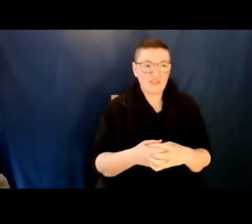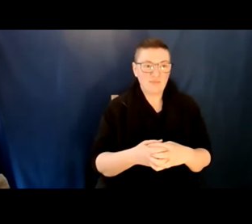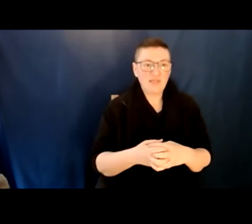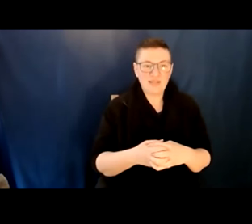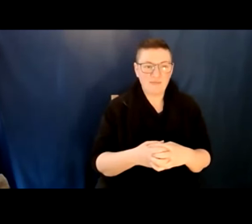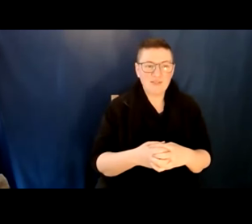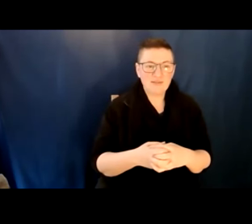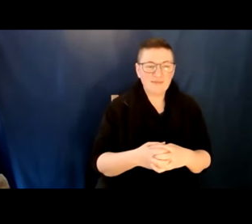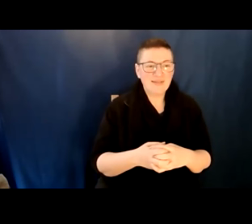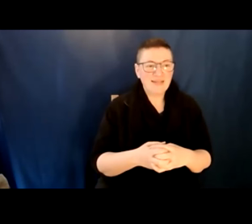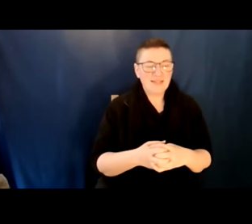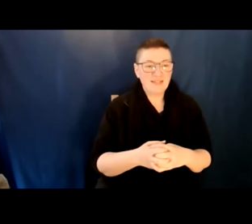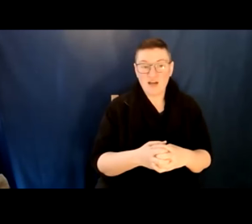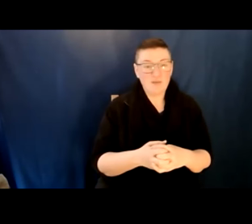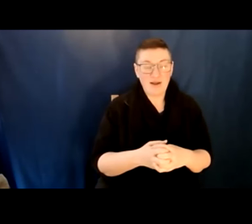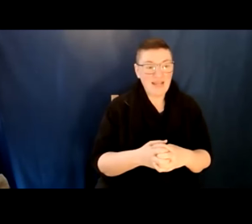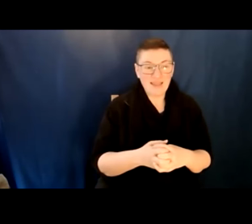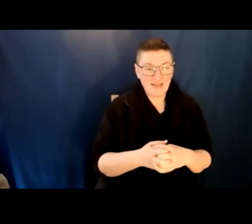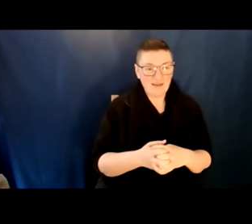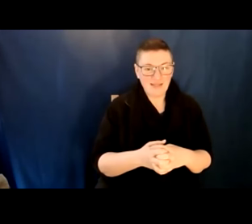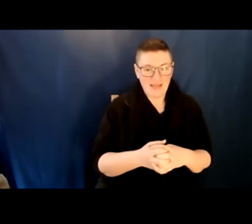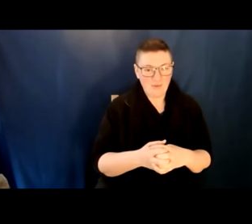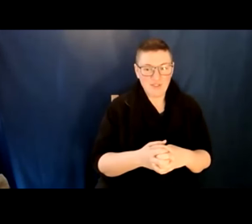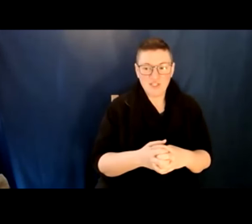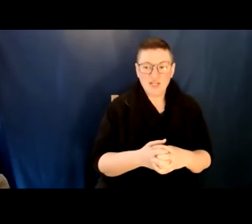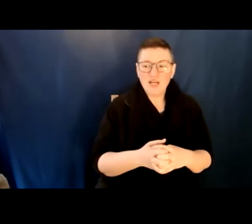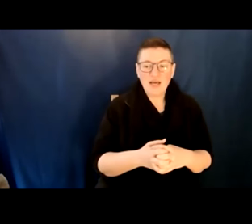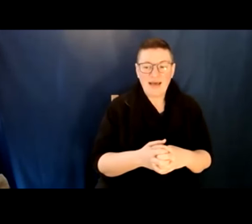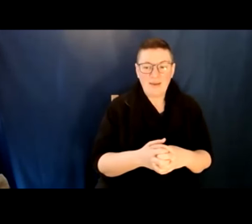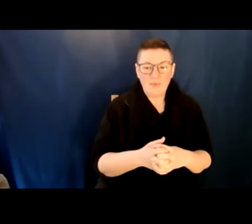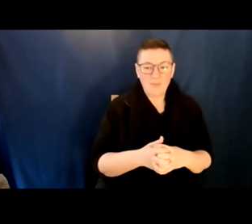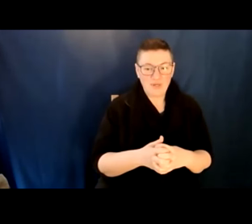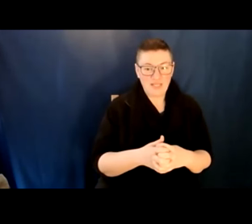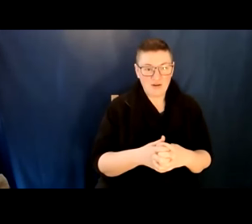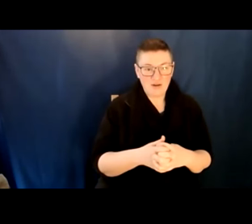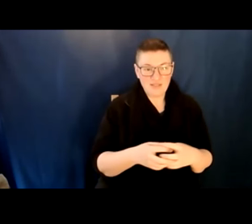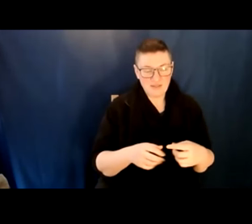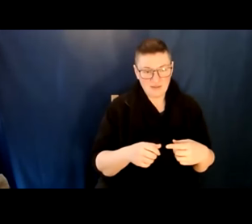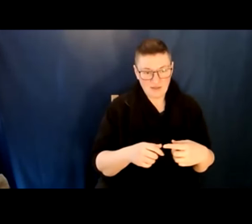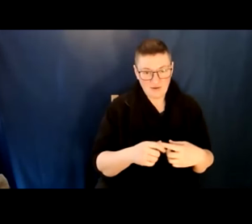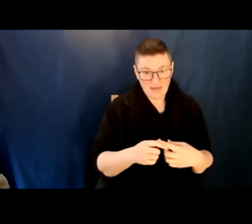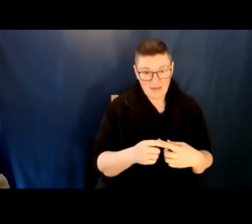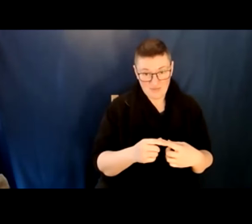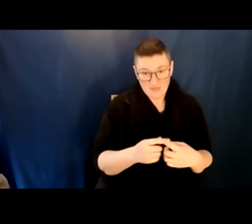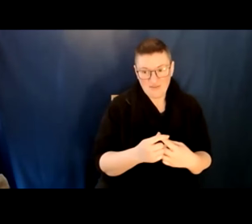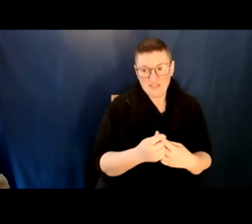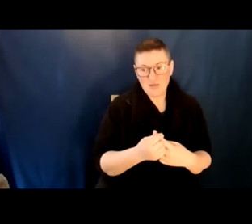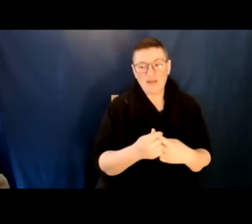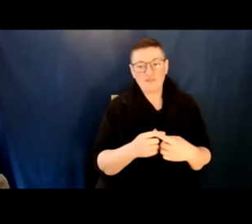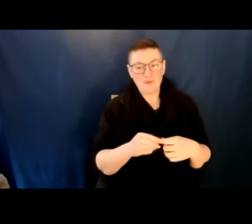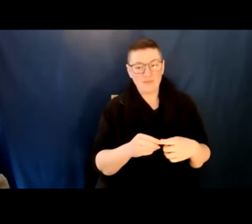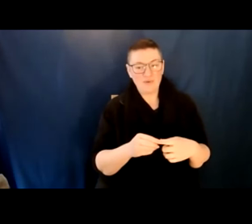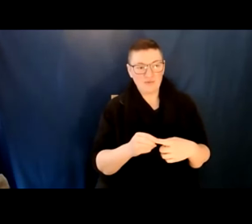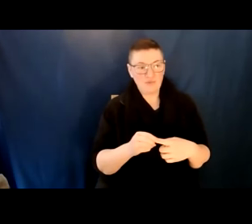which is a big statement to talk about anything in language, but there's evidence